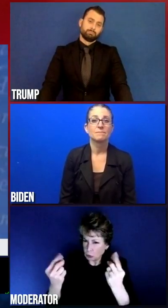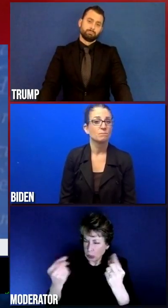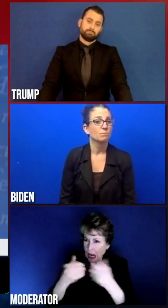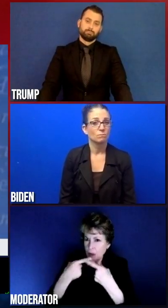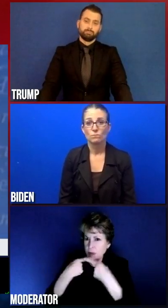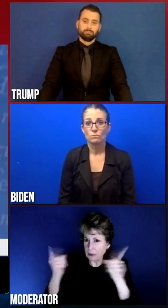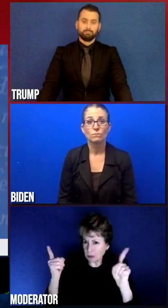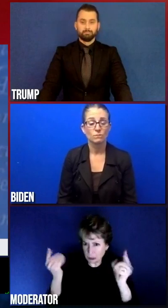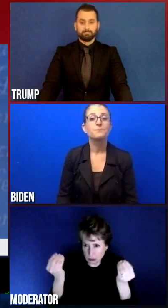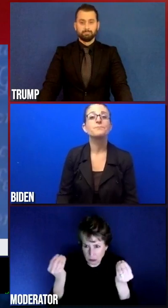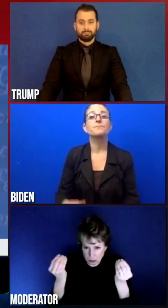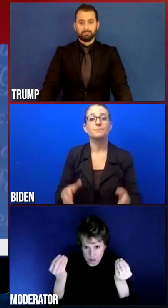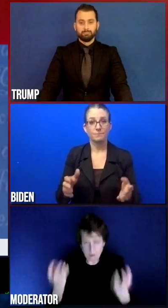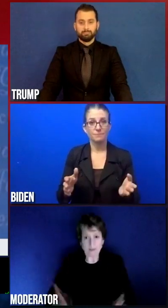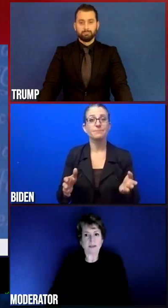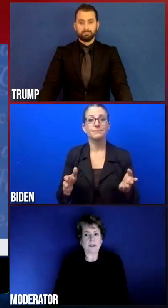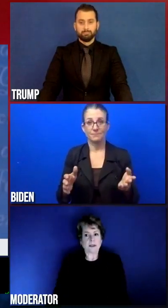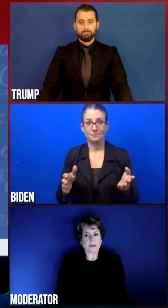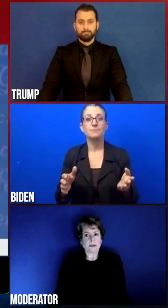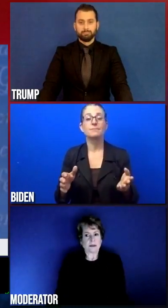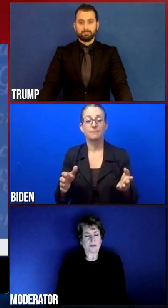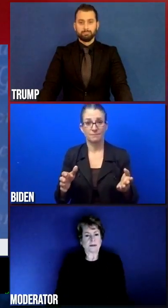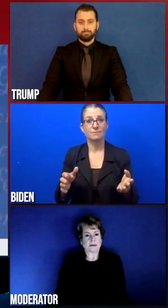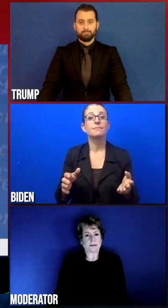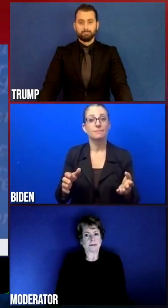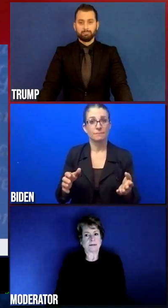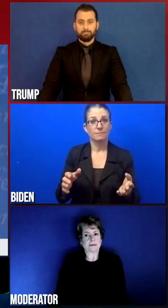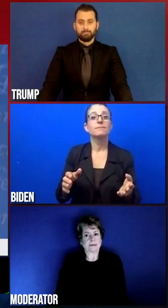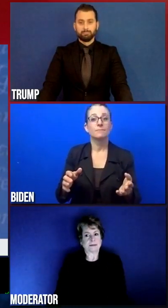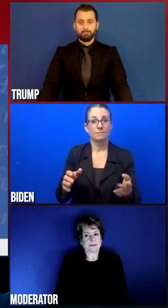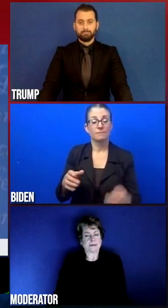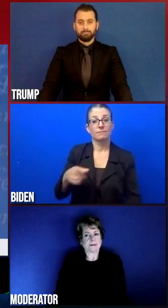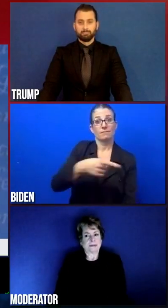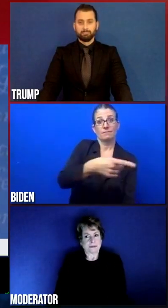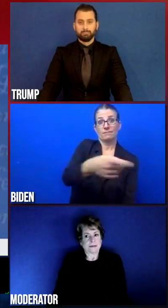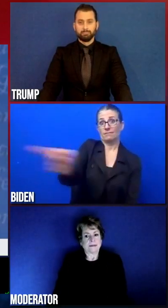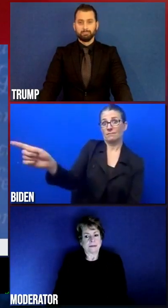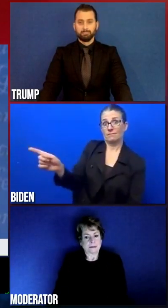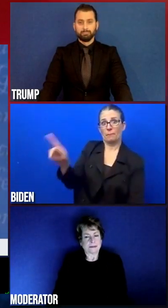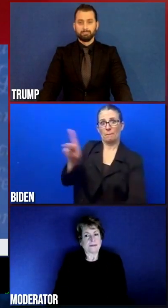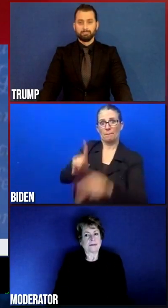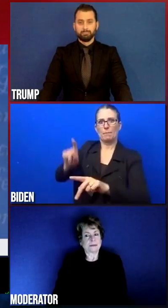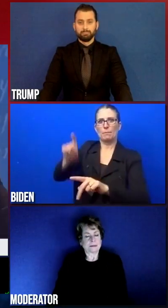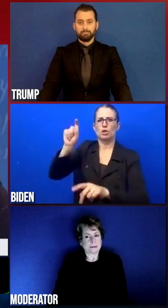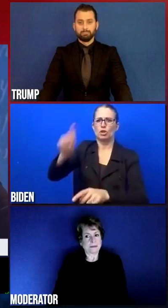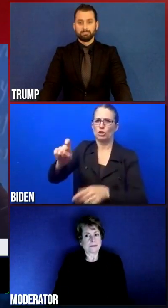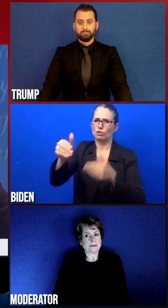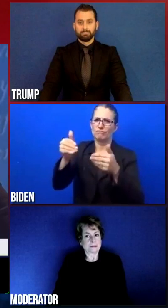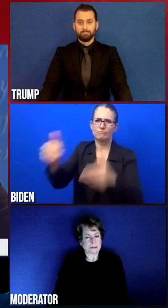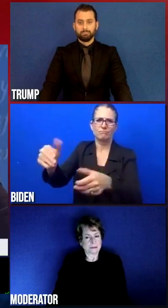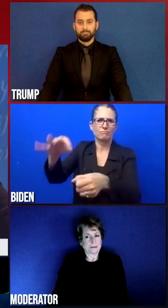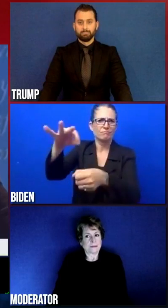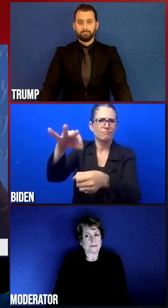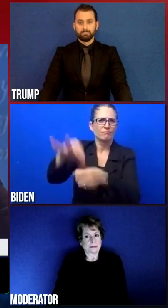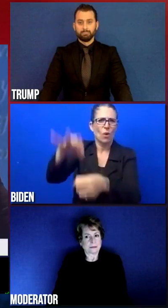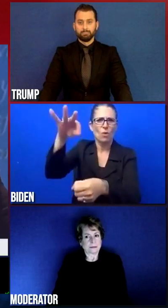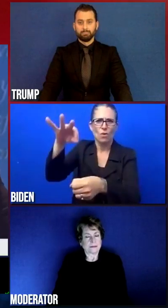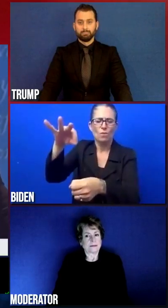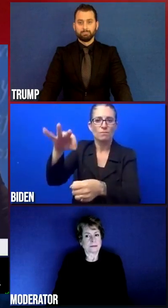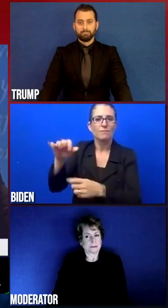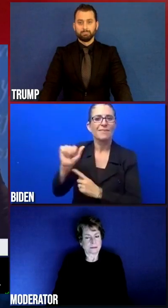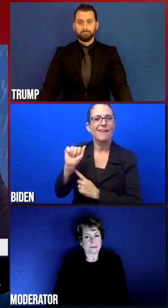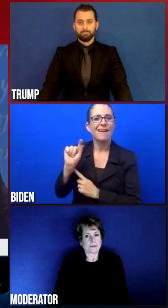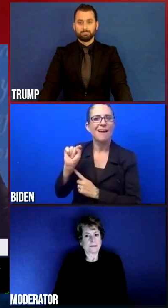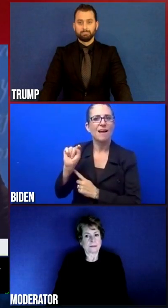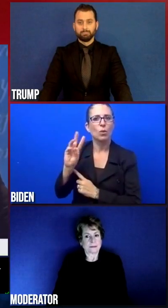how they're going to vote, when they're going to vote, and what means by which they're going to vote. His own Homeland Security Director, and as well as the FBI Director, says there